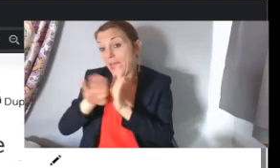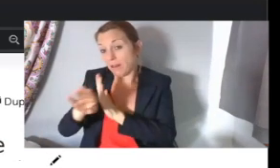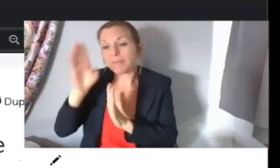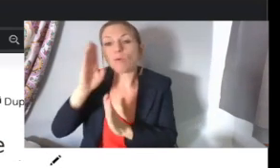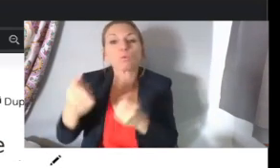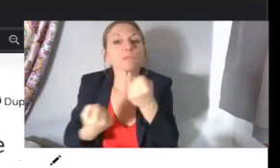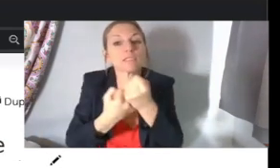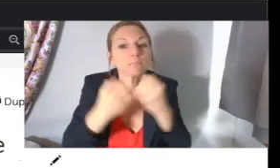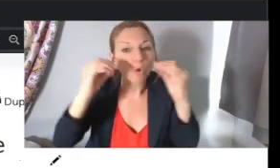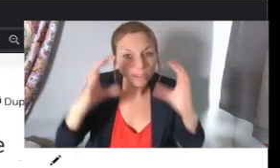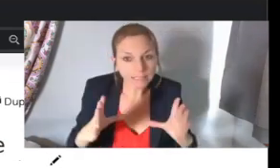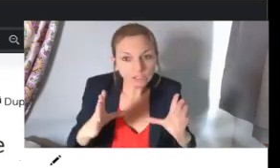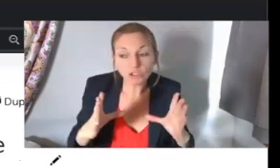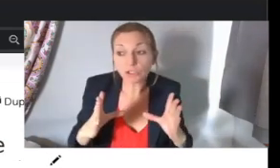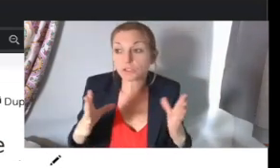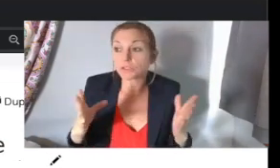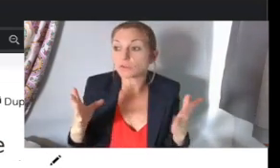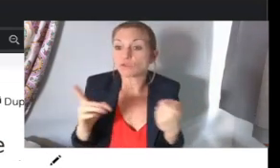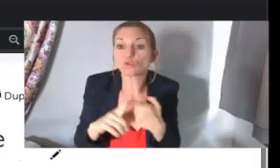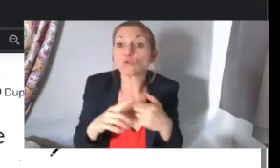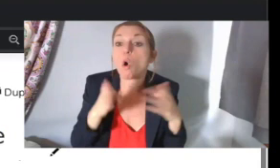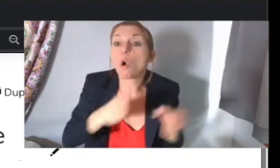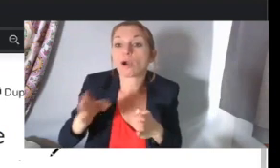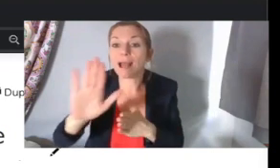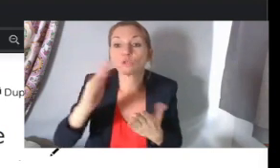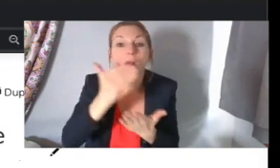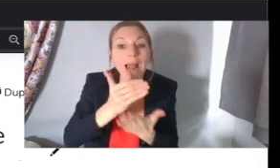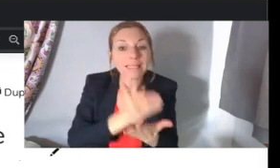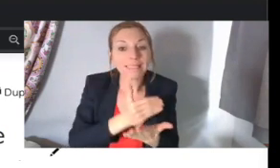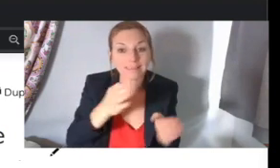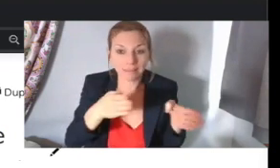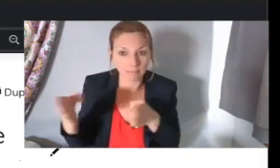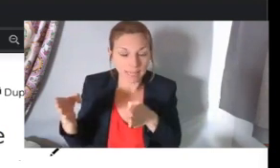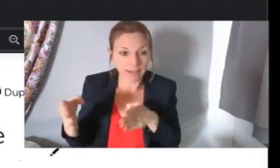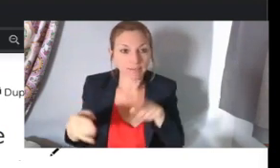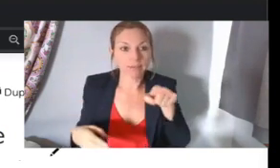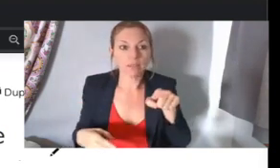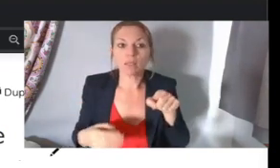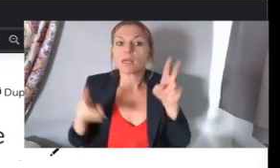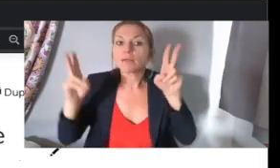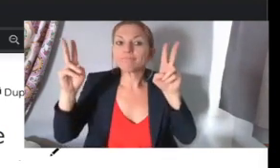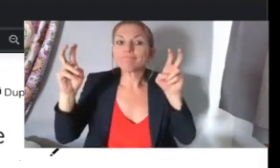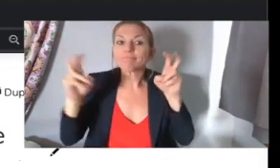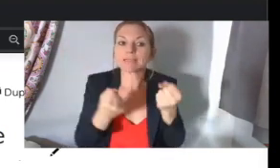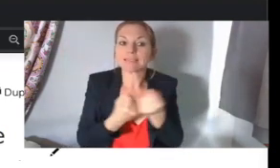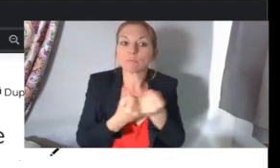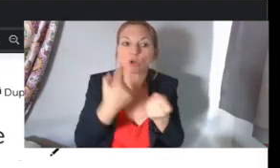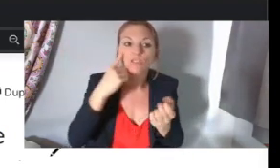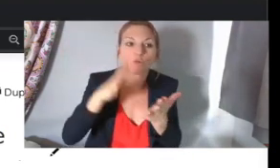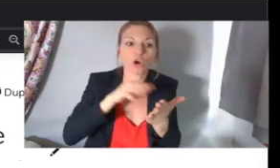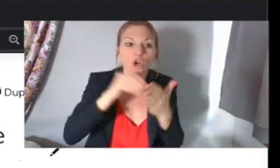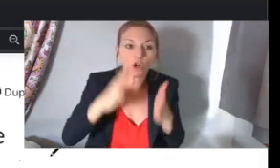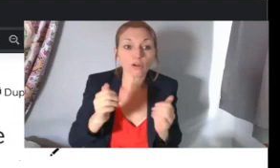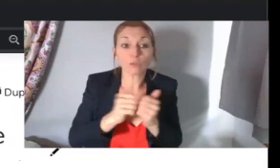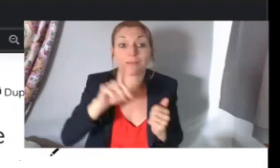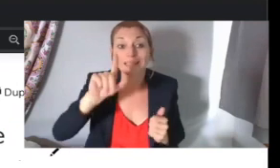teachers in organizing their lesson plans. So this one is titled Supports for Learners with Disabilities in a Distance Learning Context, which